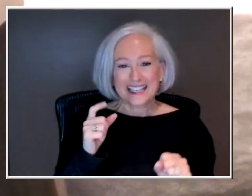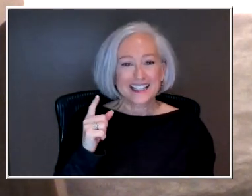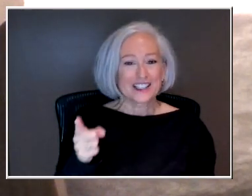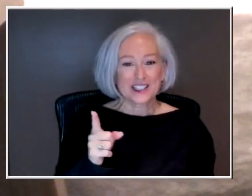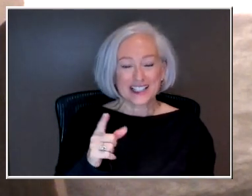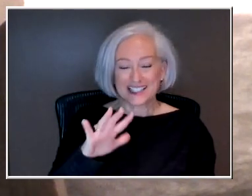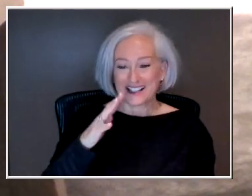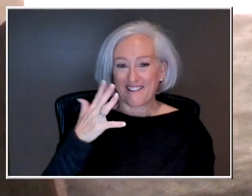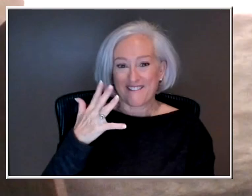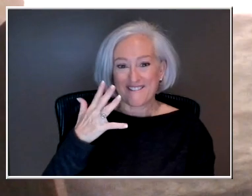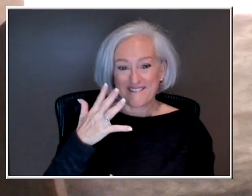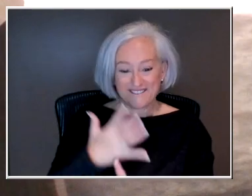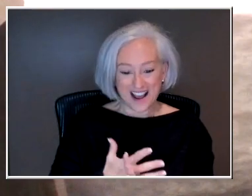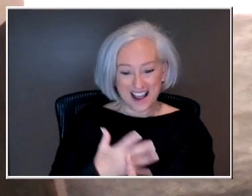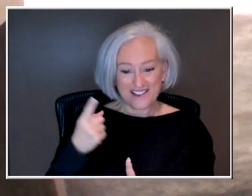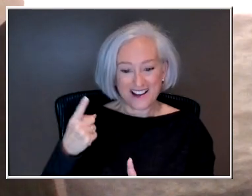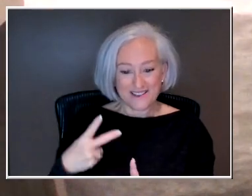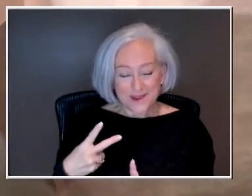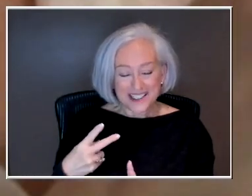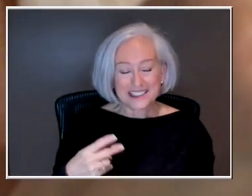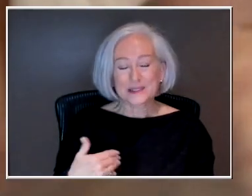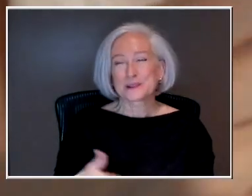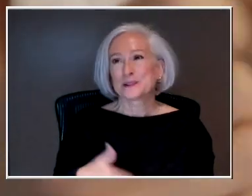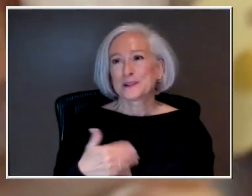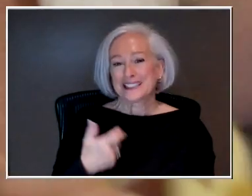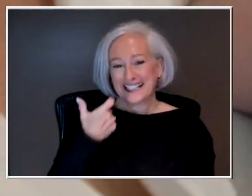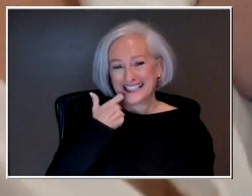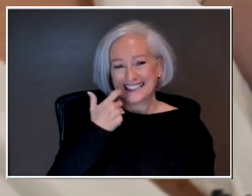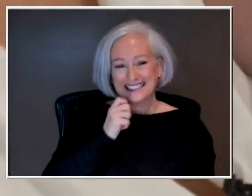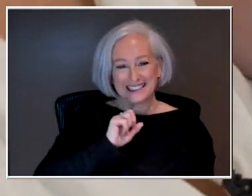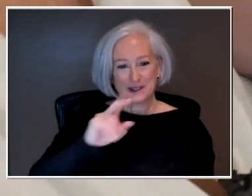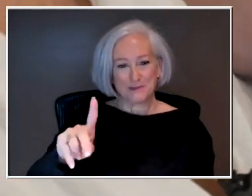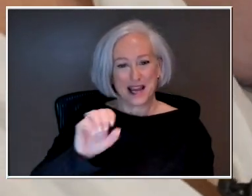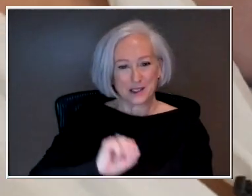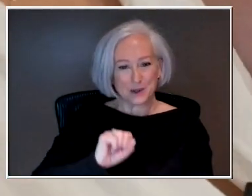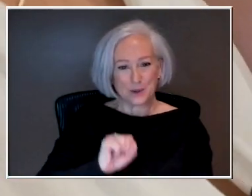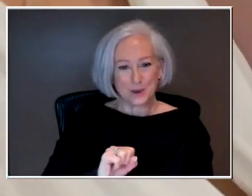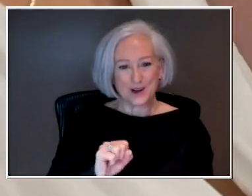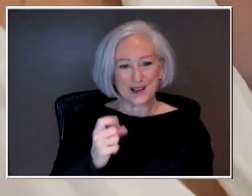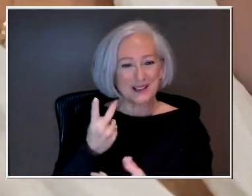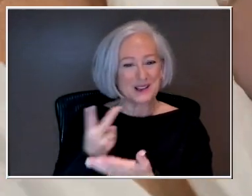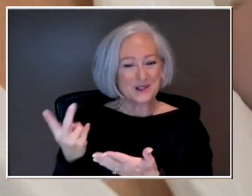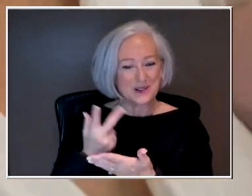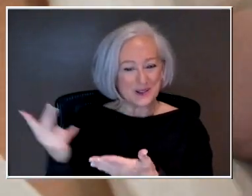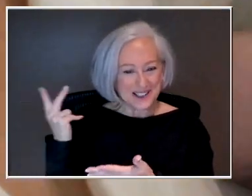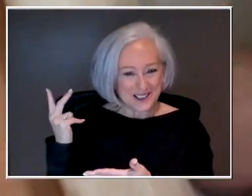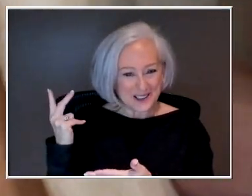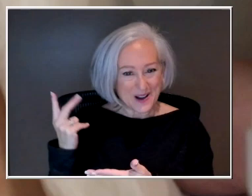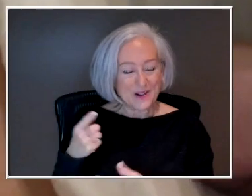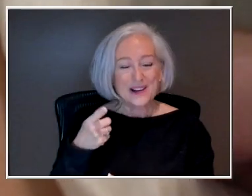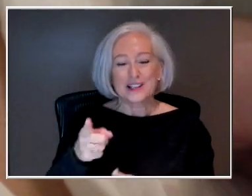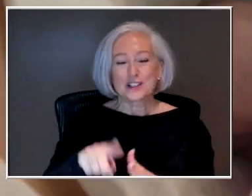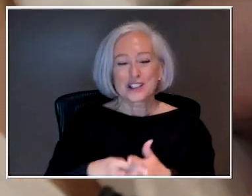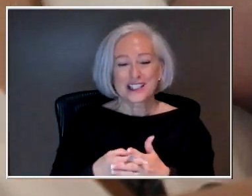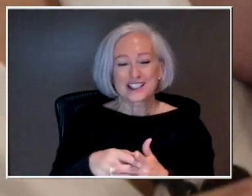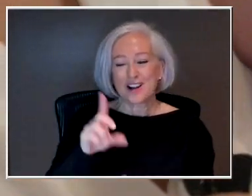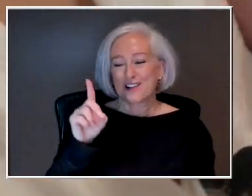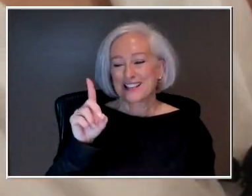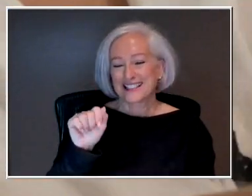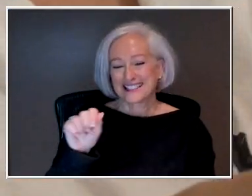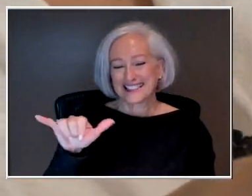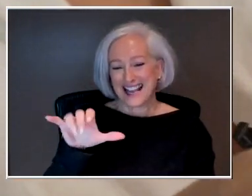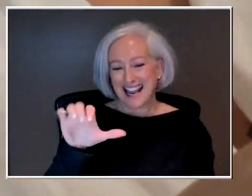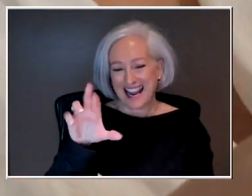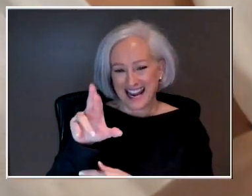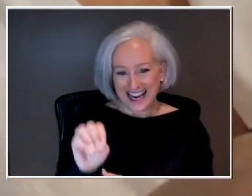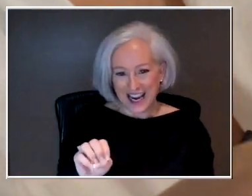5.5 months now. So I just went back to work a couple weeks ago and she's starting daycare. So